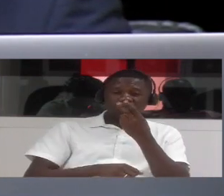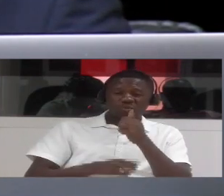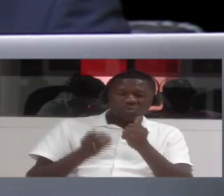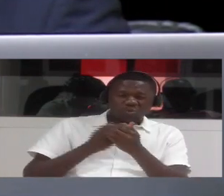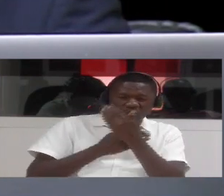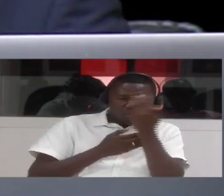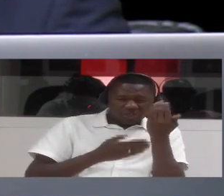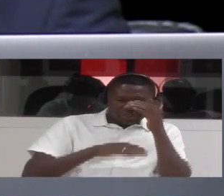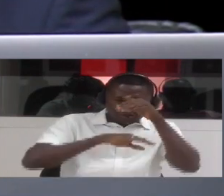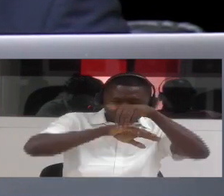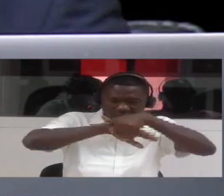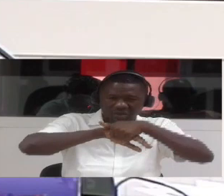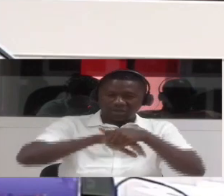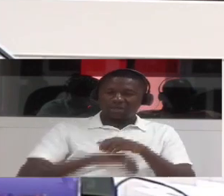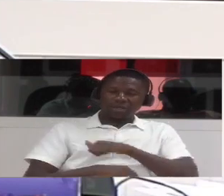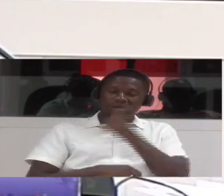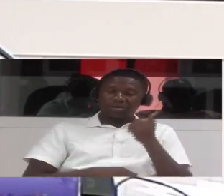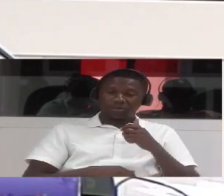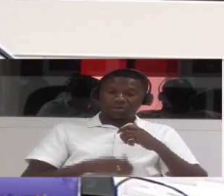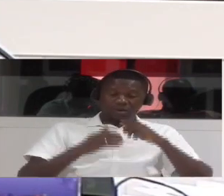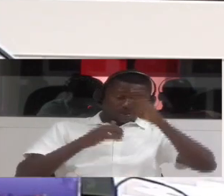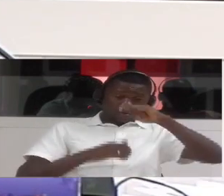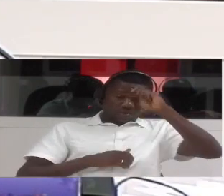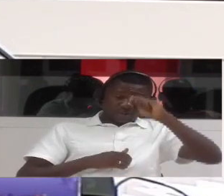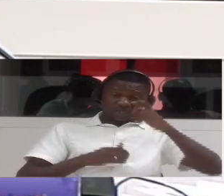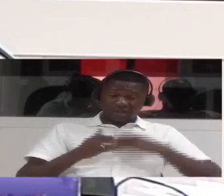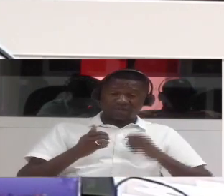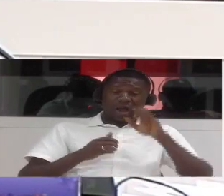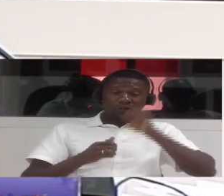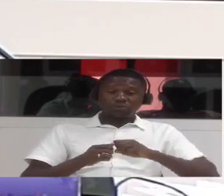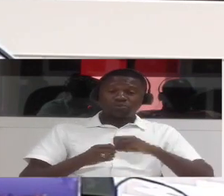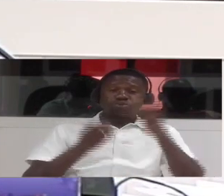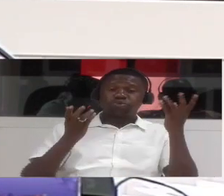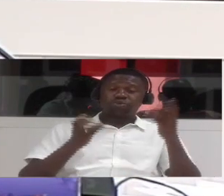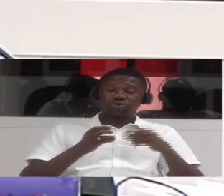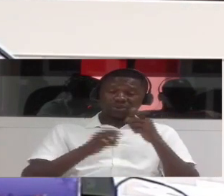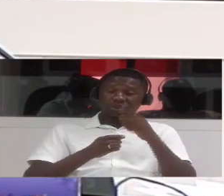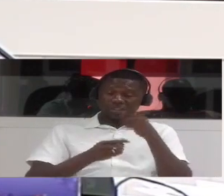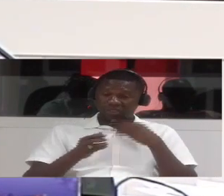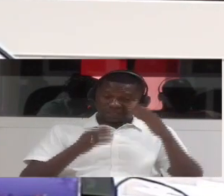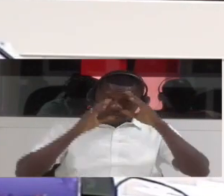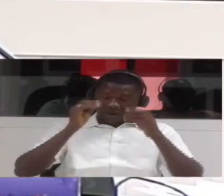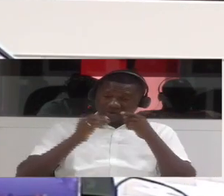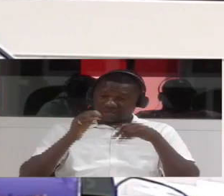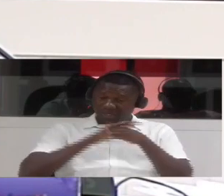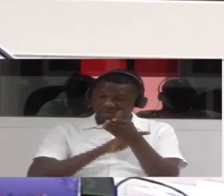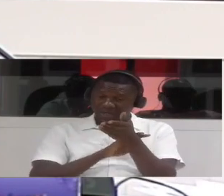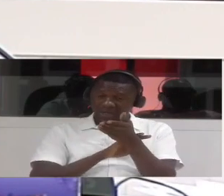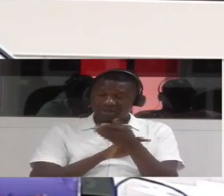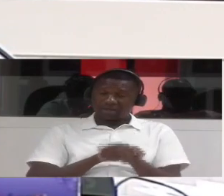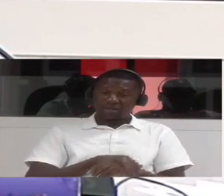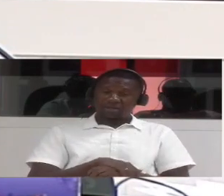gas and everything into his home. Definitely. I mean, when you look at the tactics used